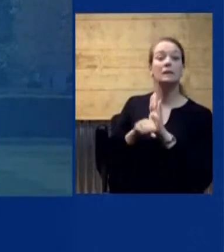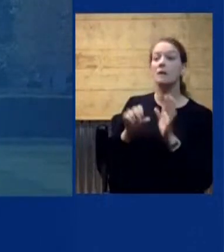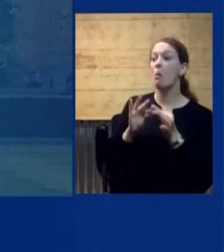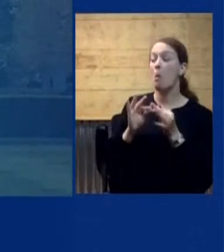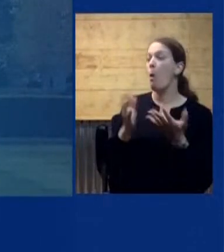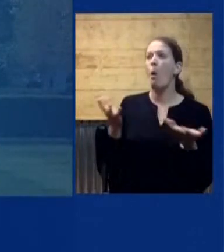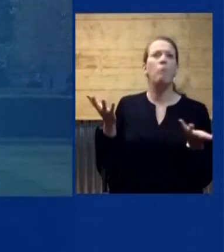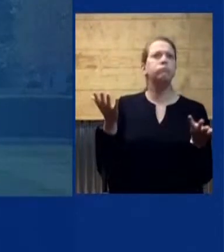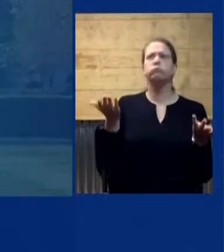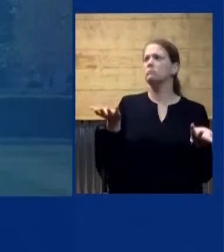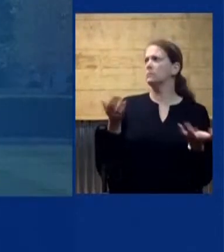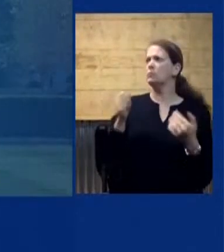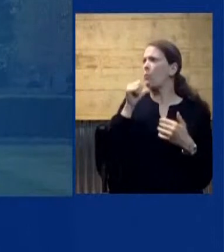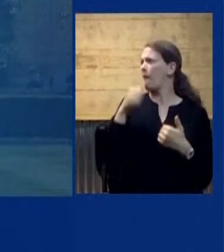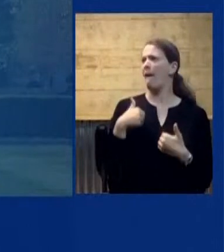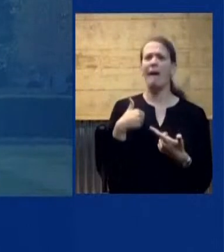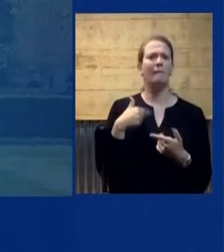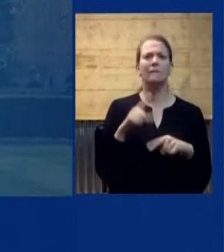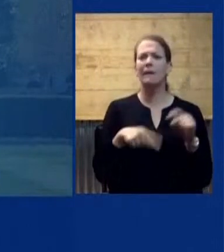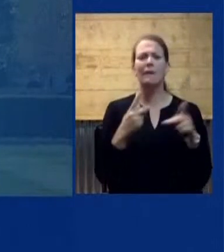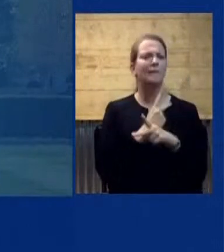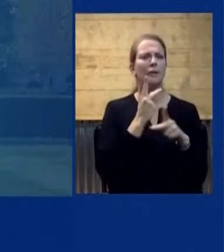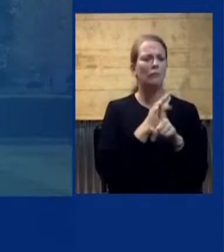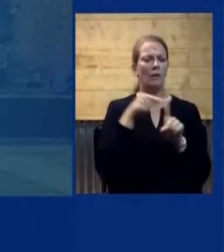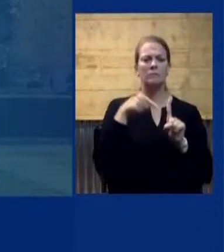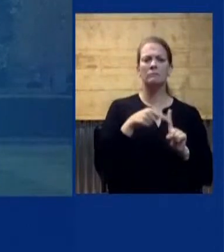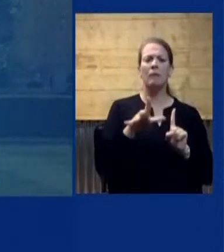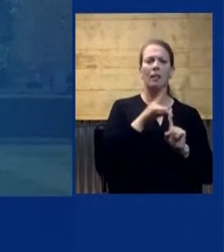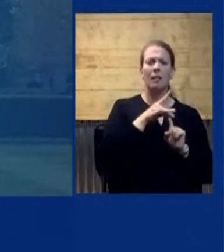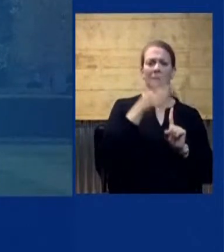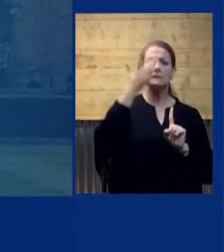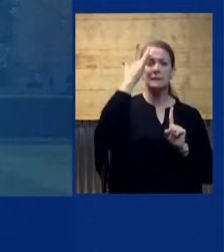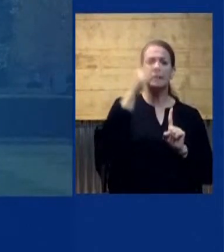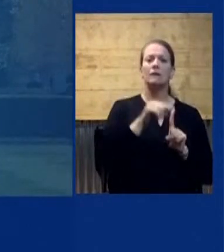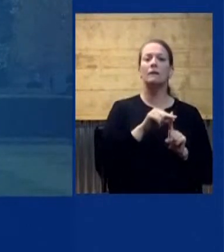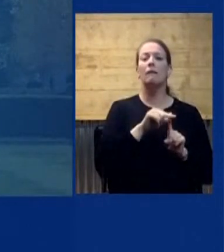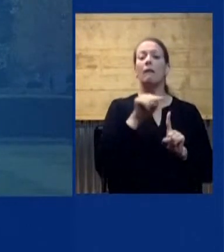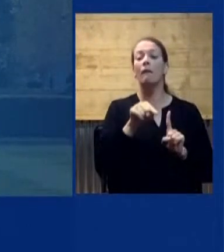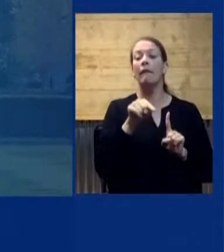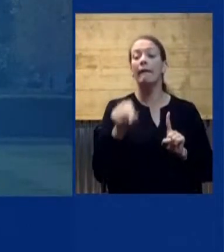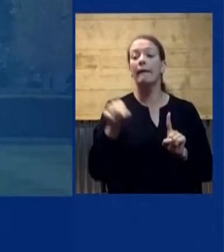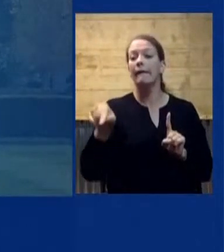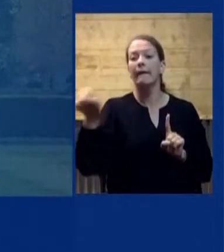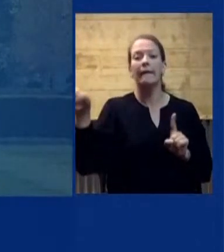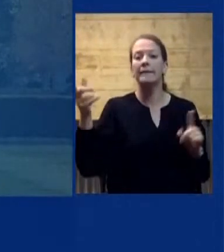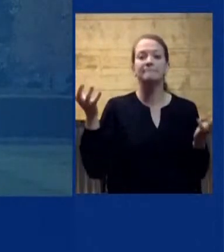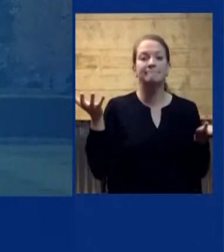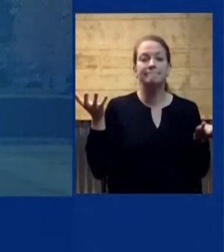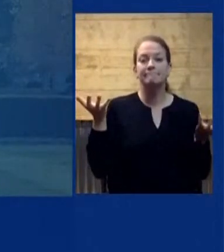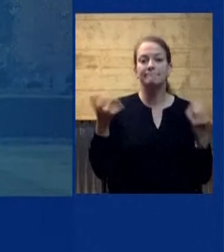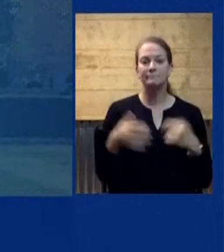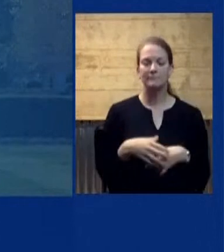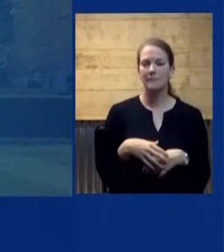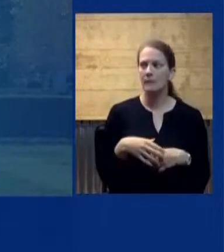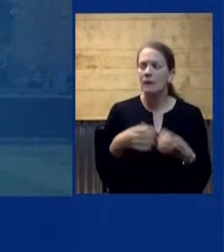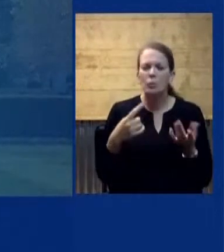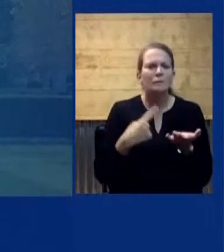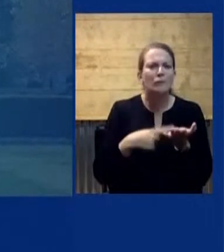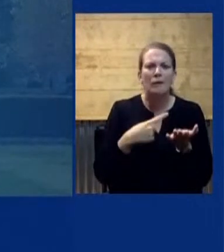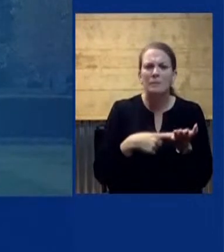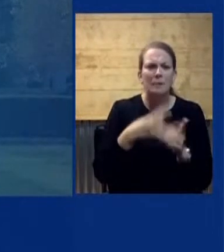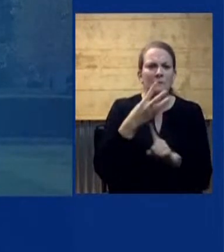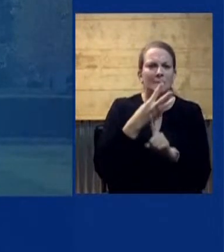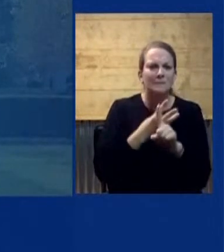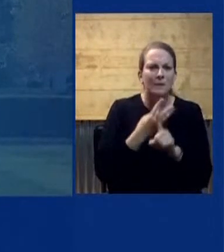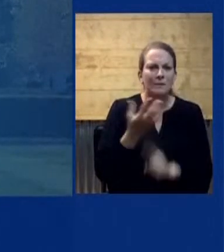together. States are running out of PPE. We talked about PPE 6 months ago, and planes going